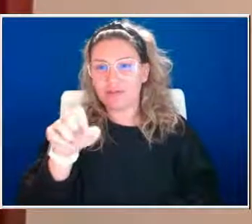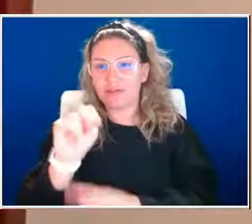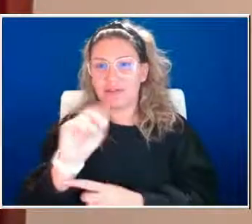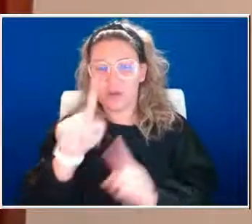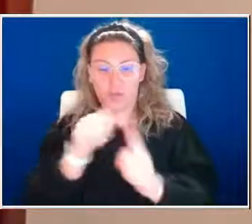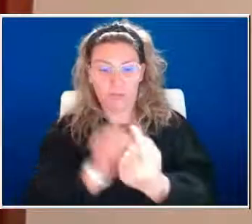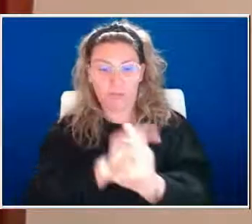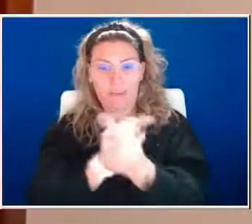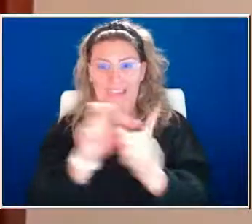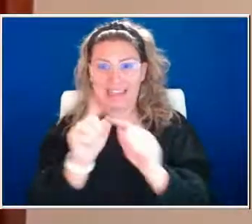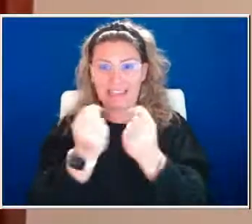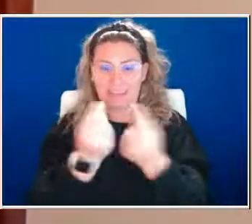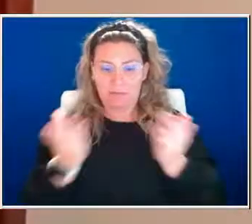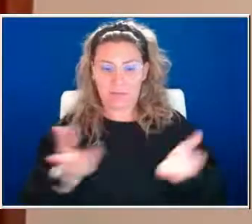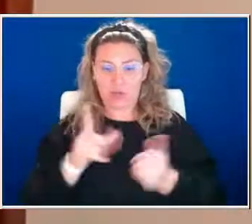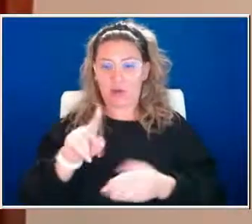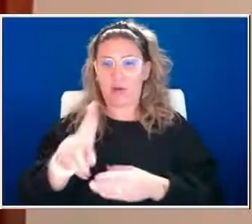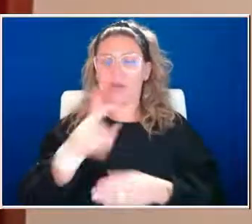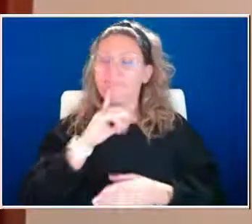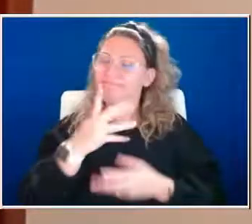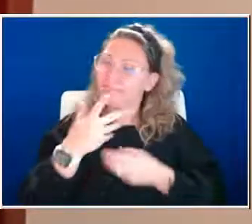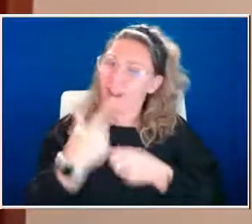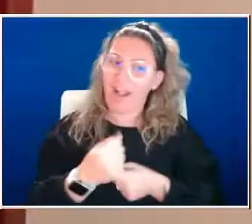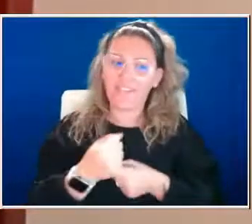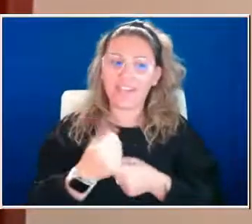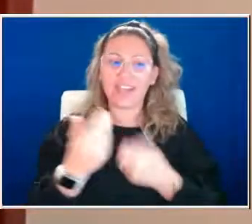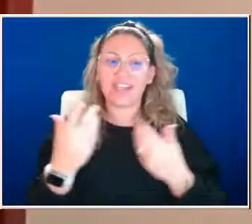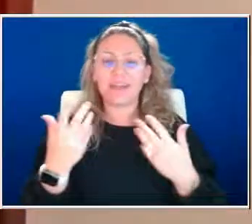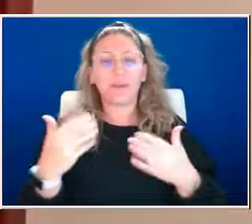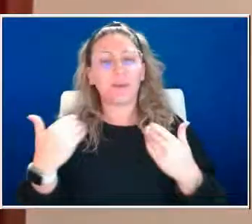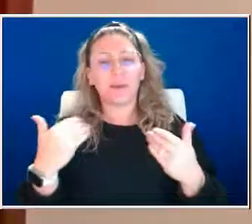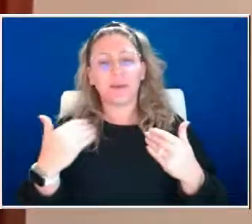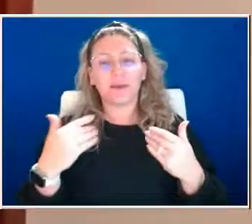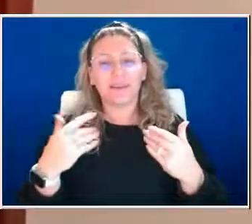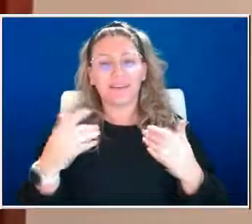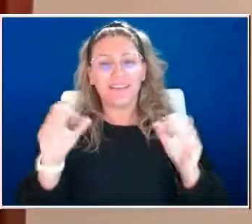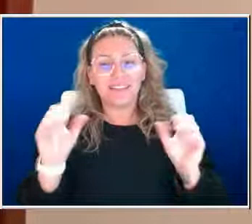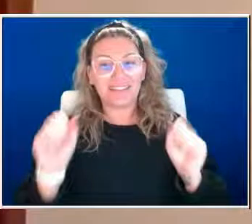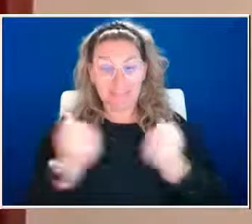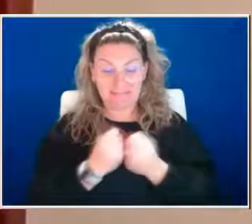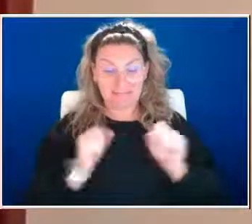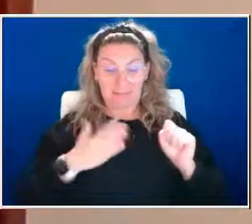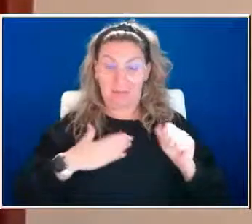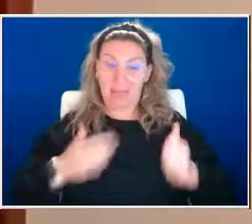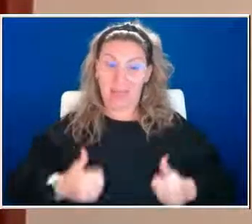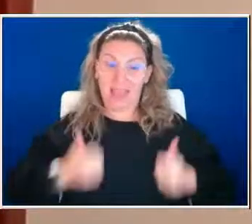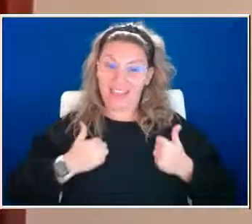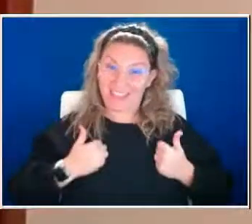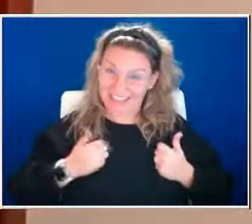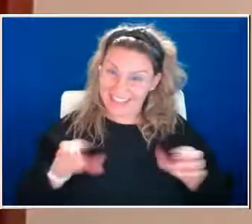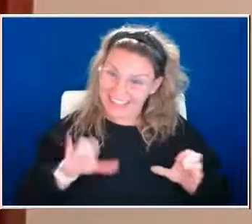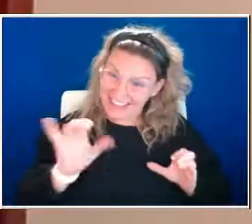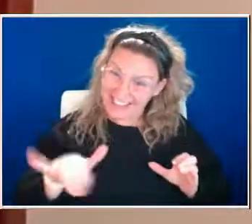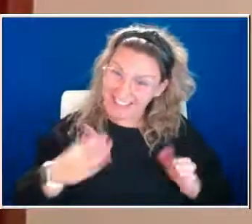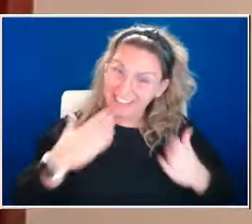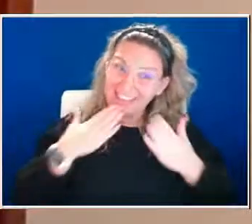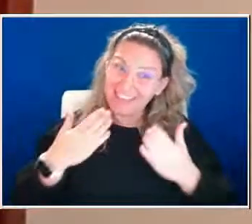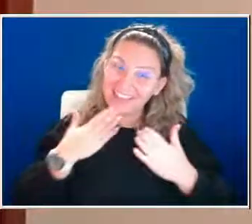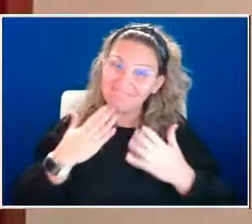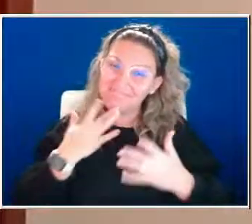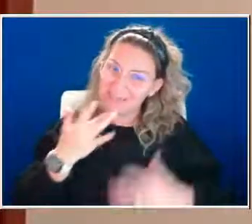at KU, I was confident that they would be able to save my life, and they've done just that. So I'm very, very